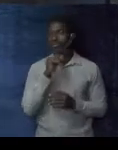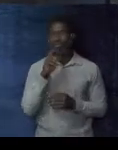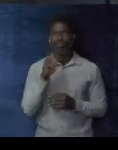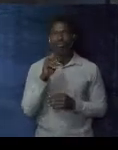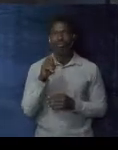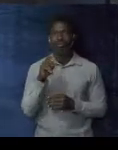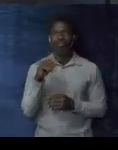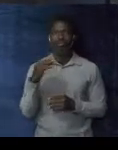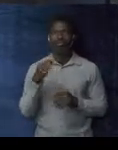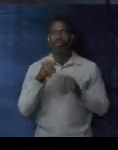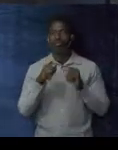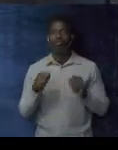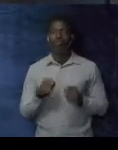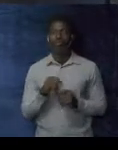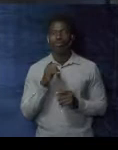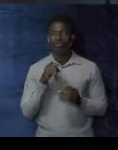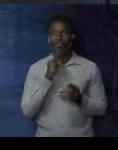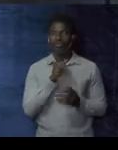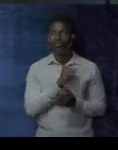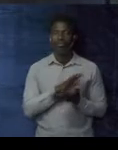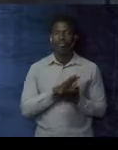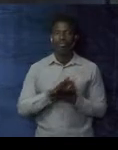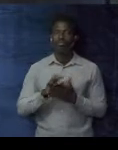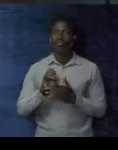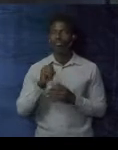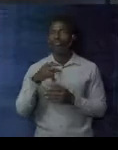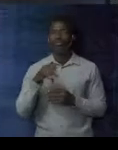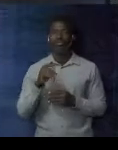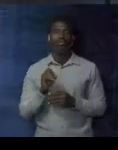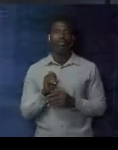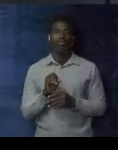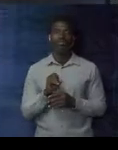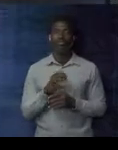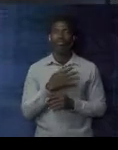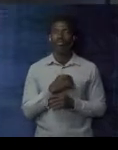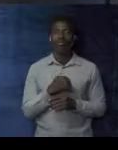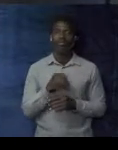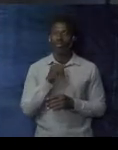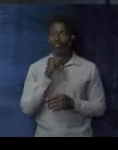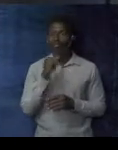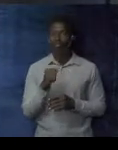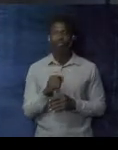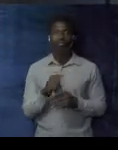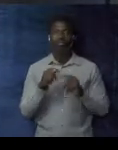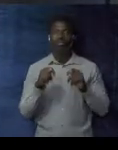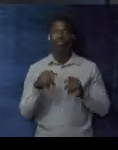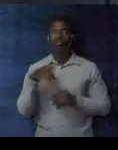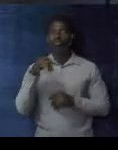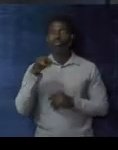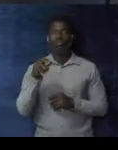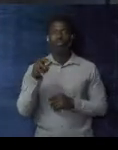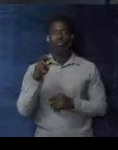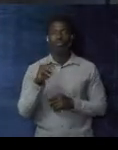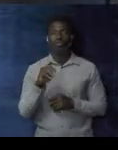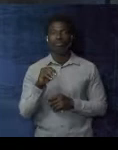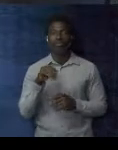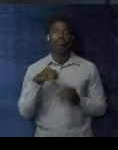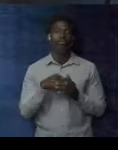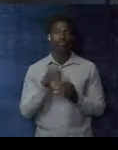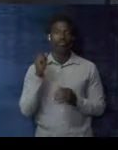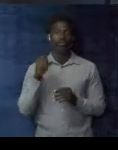triangle because a triangle is a plane shape. Plane shapes do not have nets. It's not going to be the net of a triangular prism because prisms will